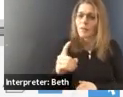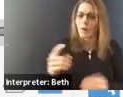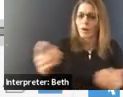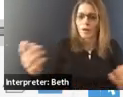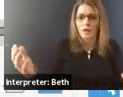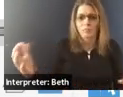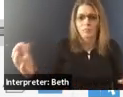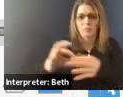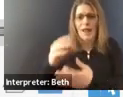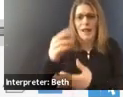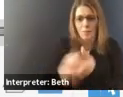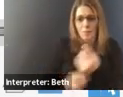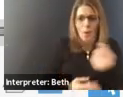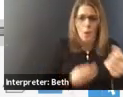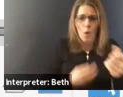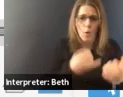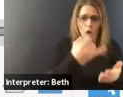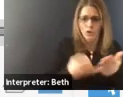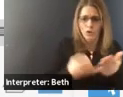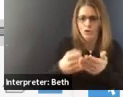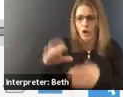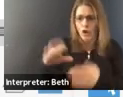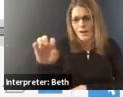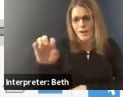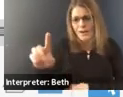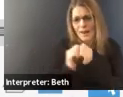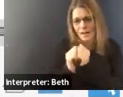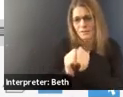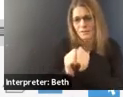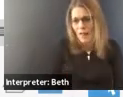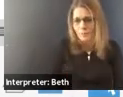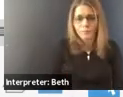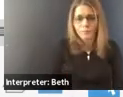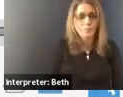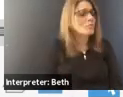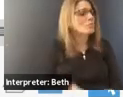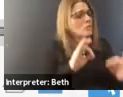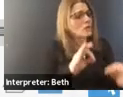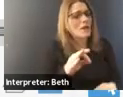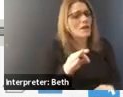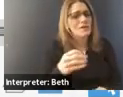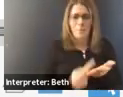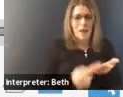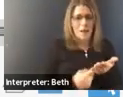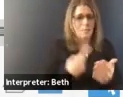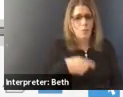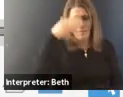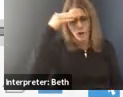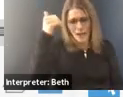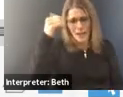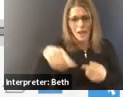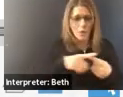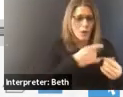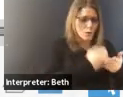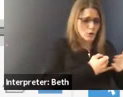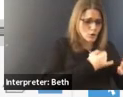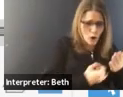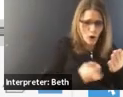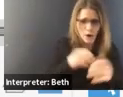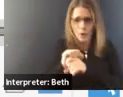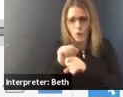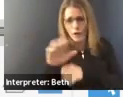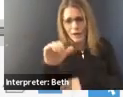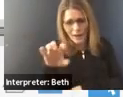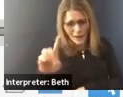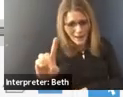Awesome. Perfect. Yeah. I think sometimes we forget when we're drawing, sketching, working in CAD, that we're actually generating something in 3D. So that